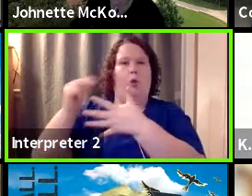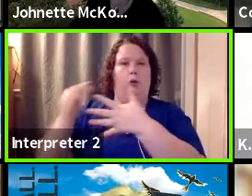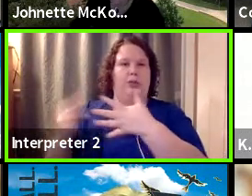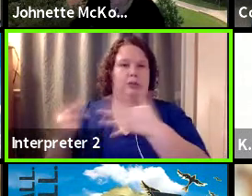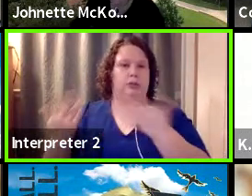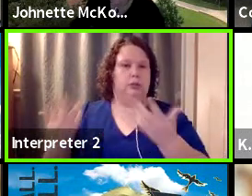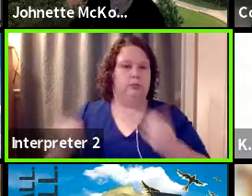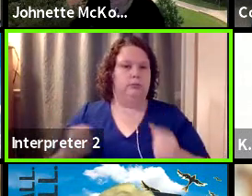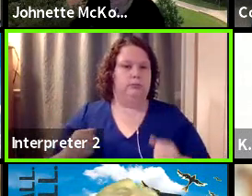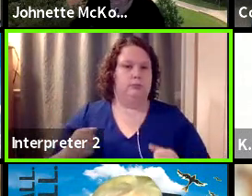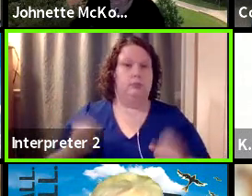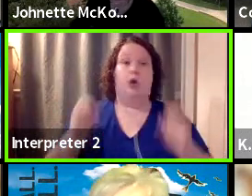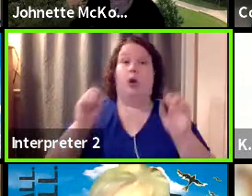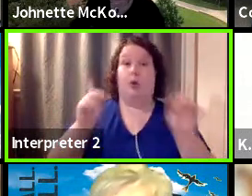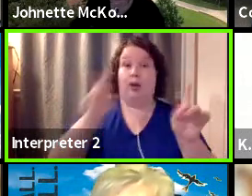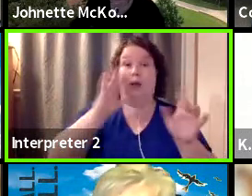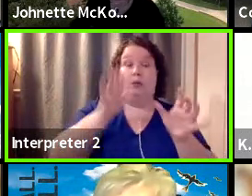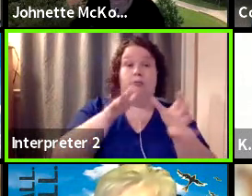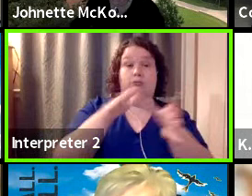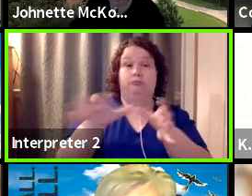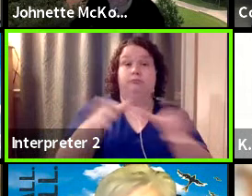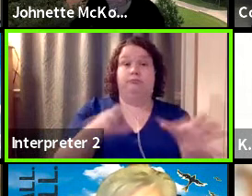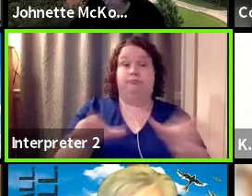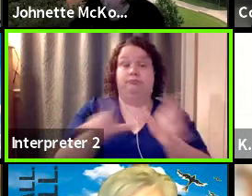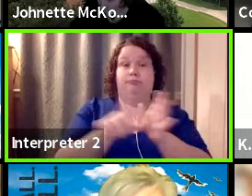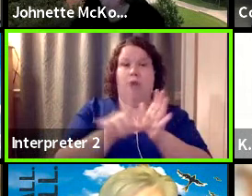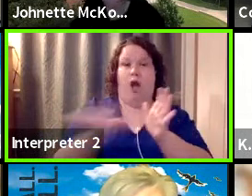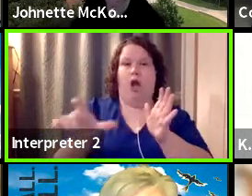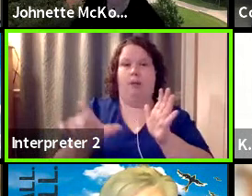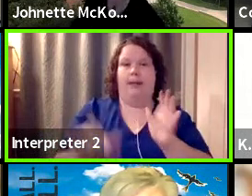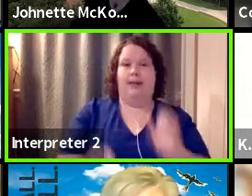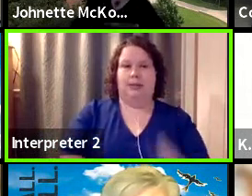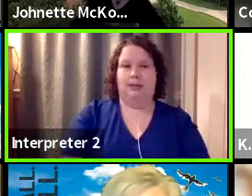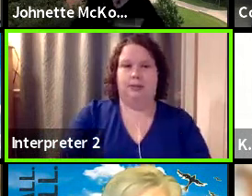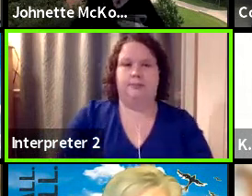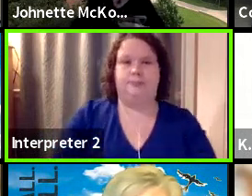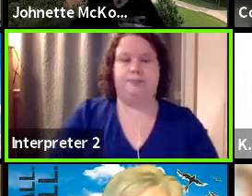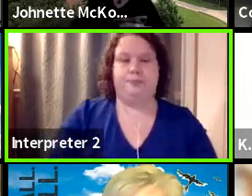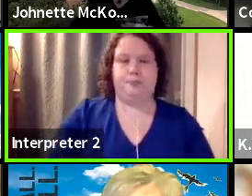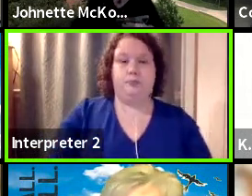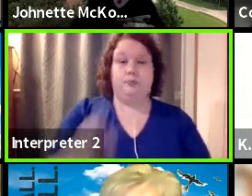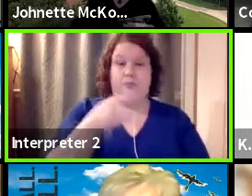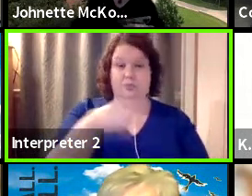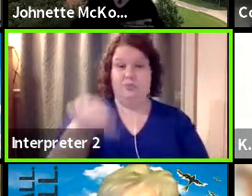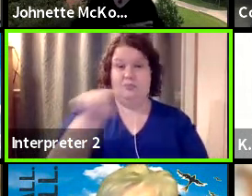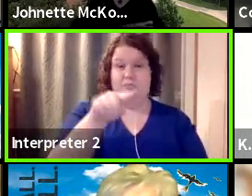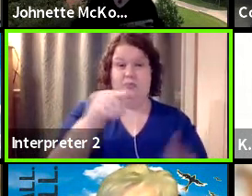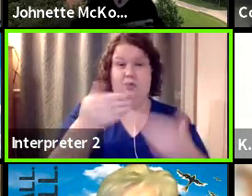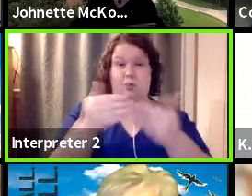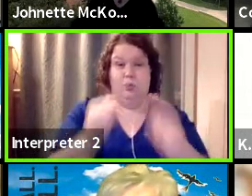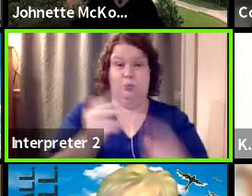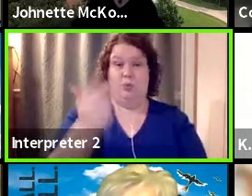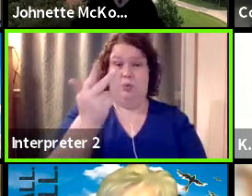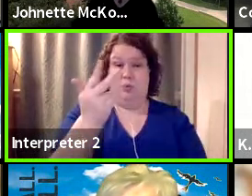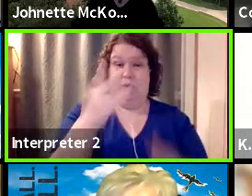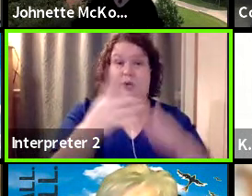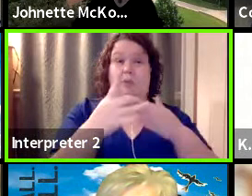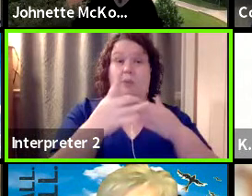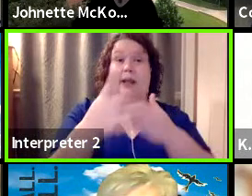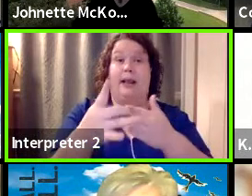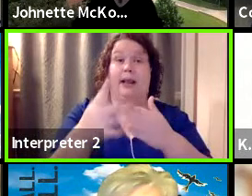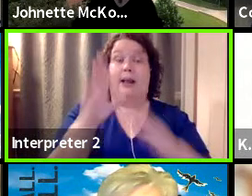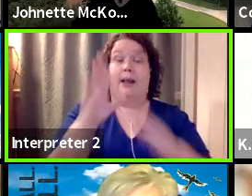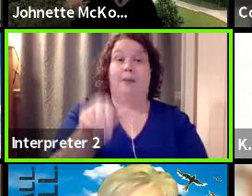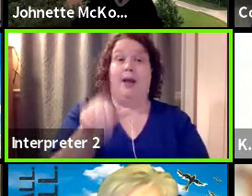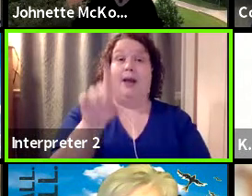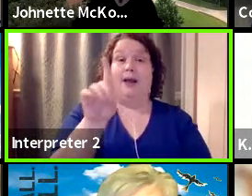All right, I'll go ahead and assign groups. Will go automatically in. And for those of you that will be in room 3, that will be facilitated by Mr. DeBeer.